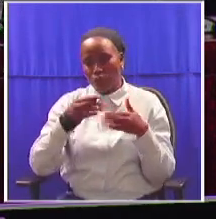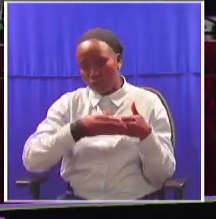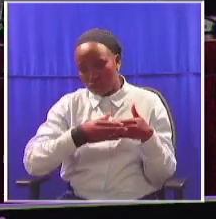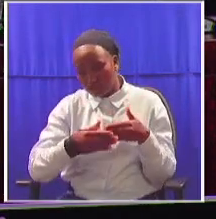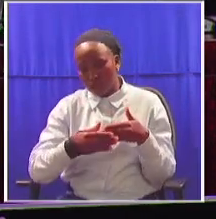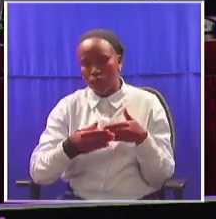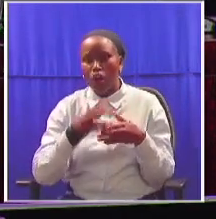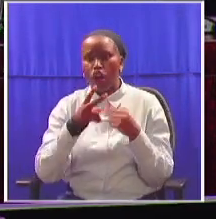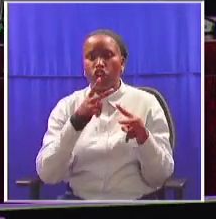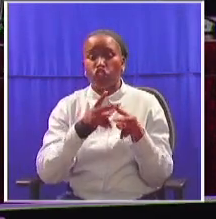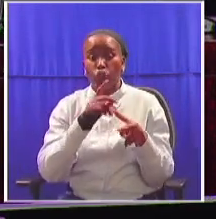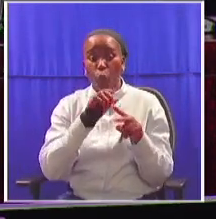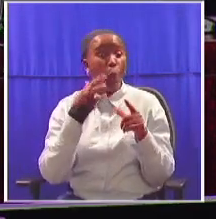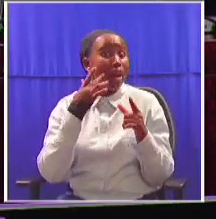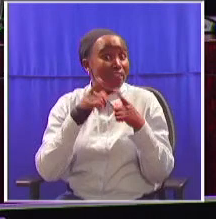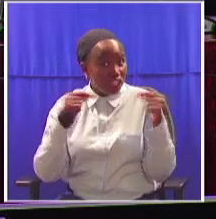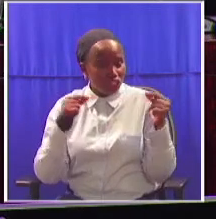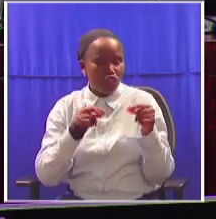its report to me